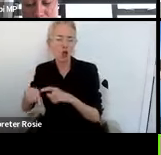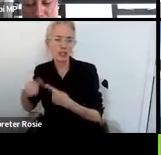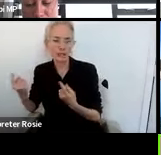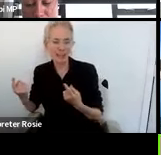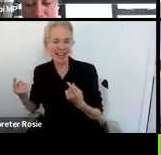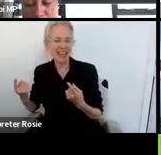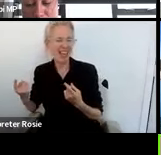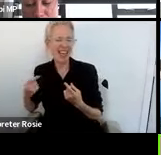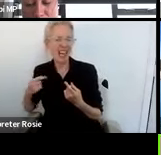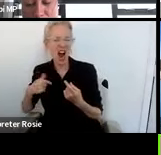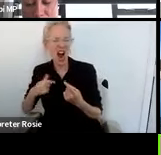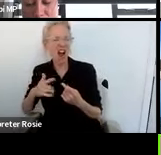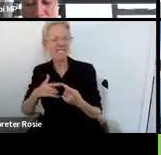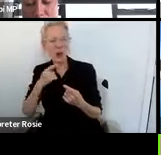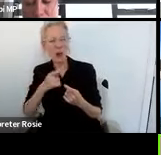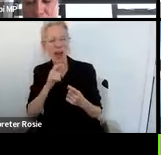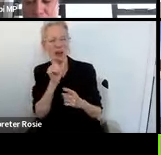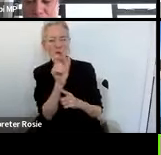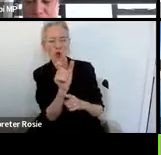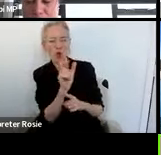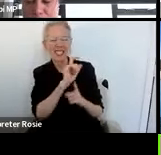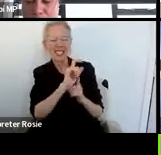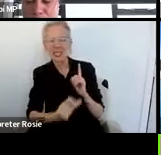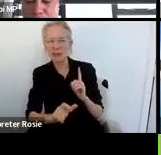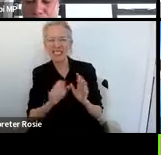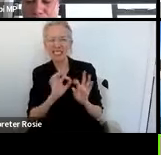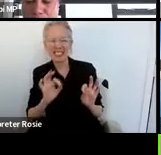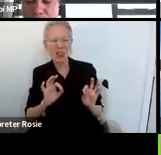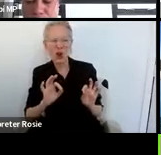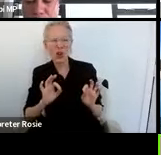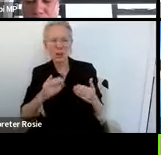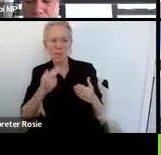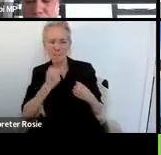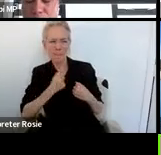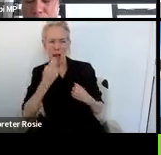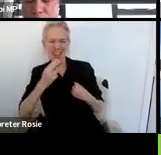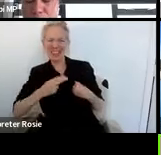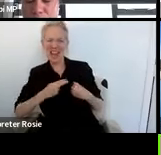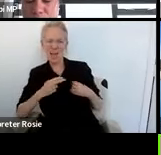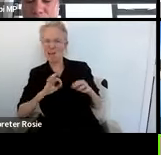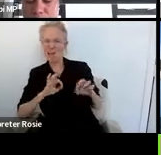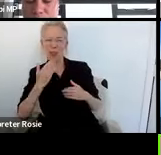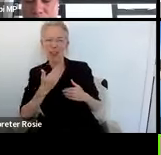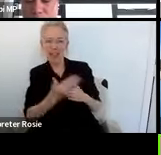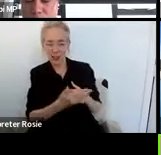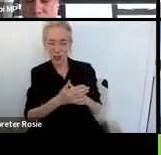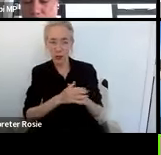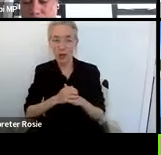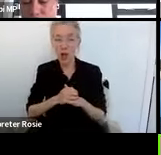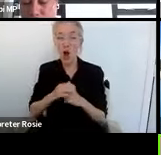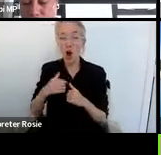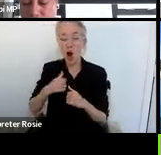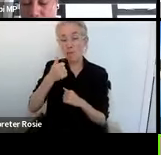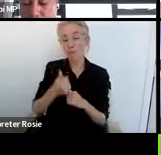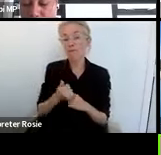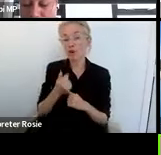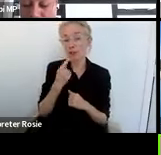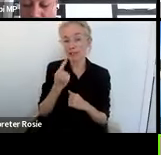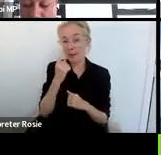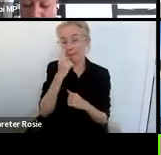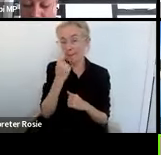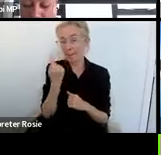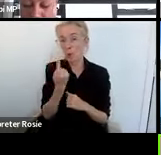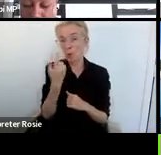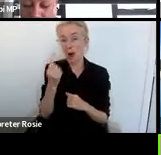inclusive definition of disability. I prefer talking about those that have accessibility needs, or accessibility is where the